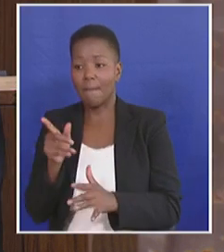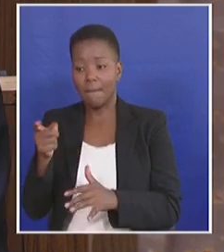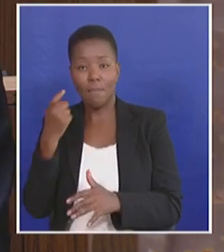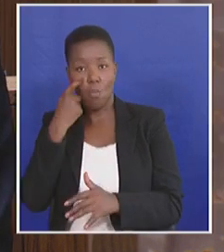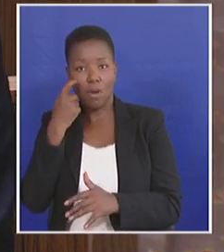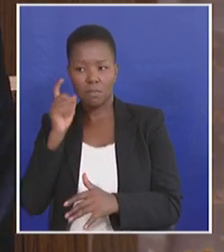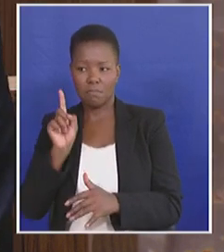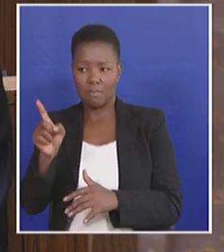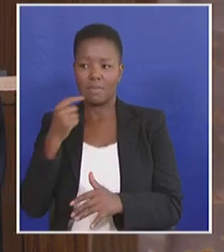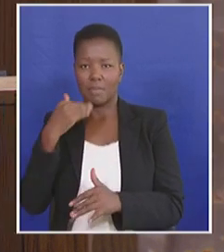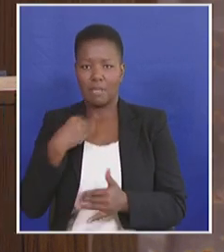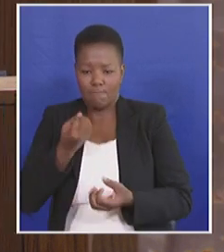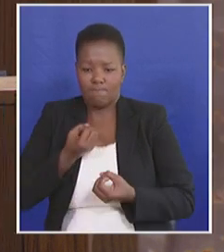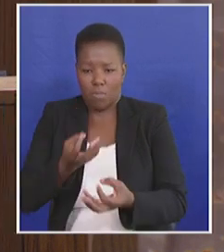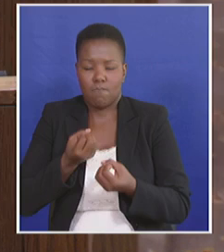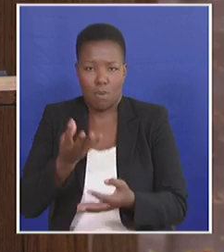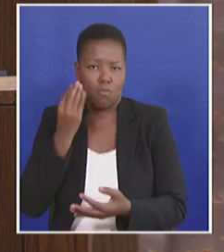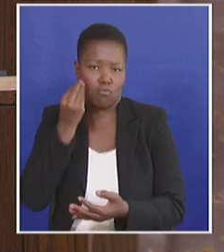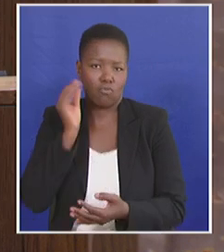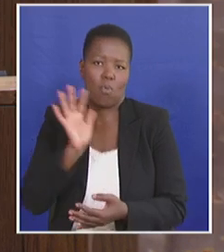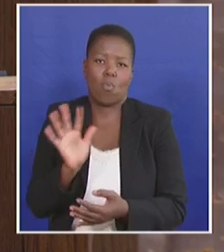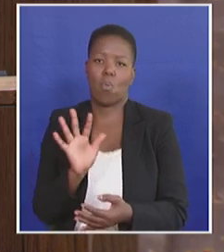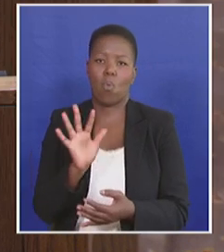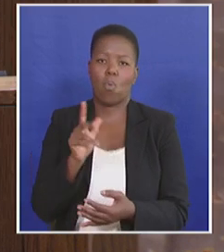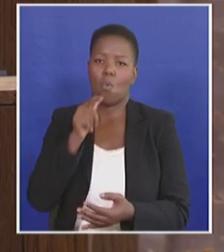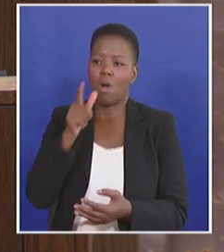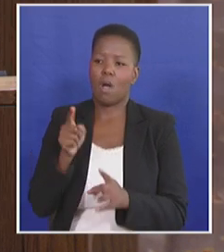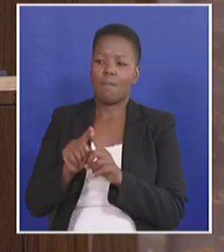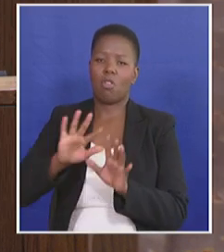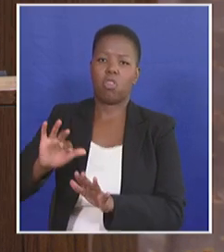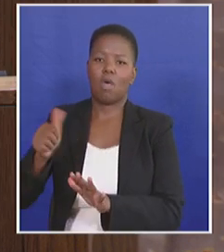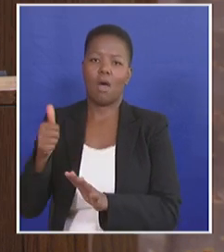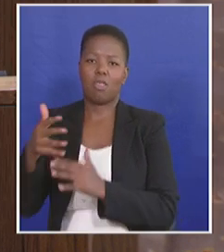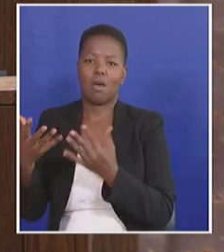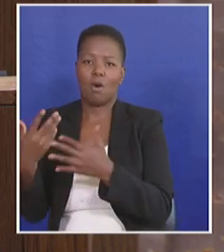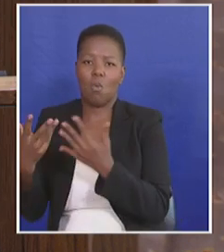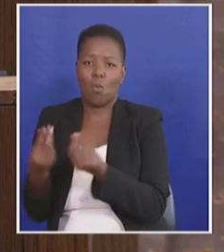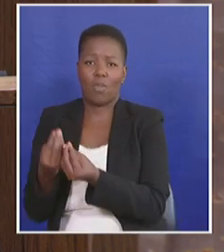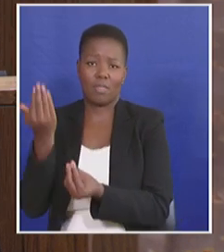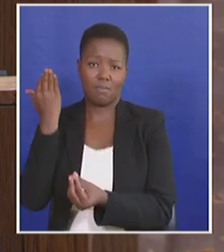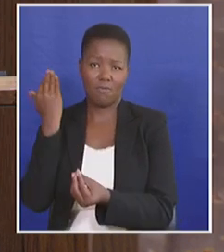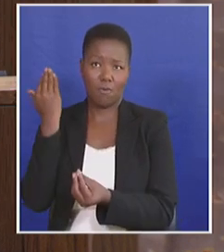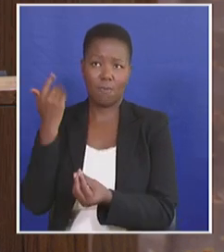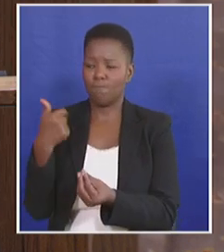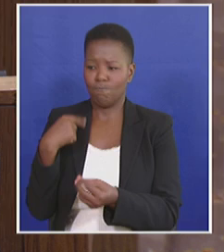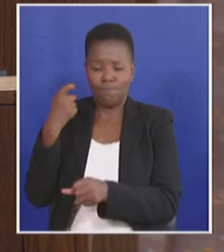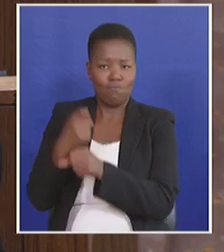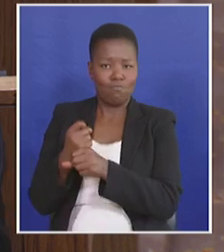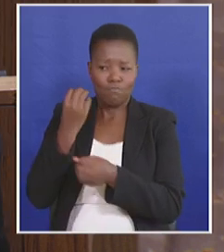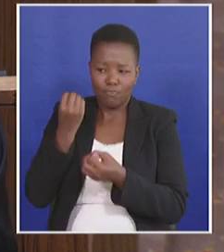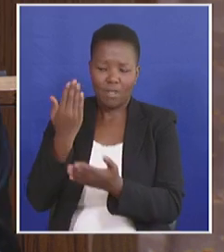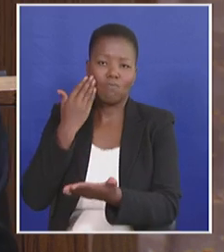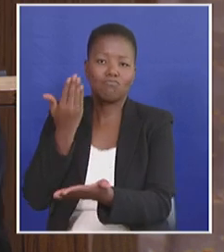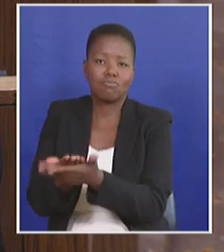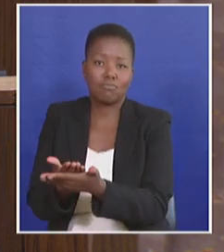as traitors that turn against their erstwhile comrades. They're reluctant to come forward, and cases are difficult to prosecute and